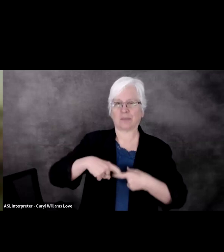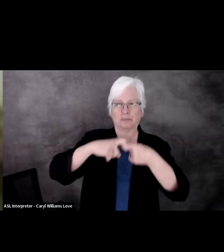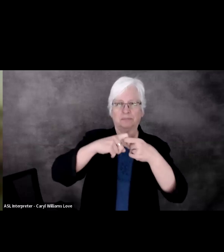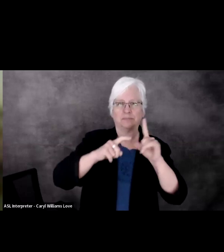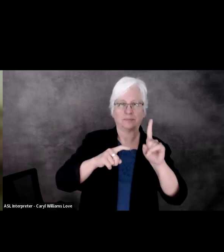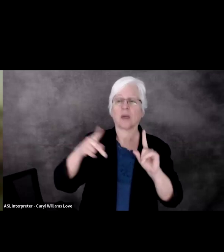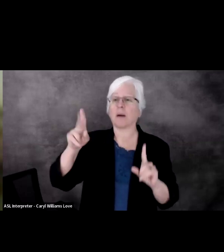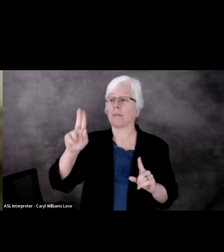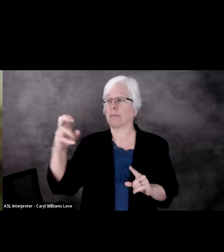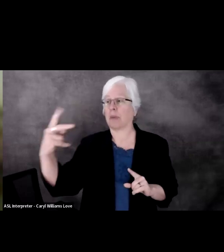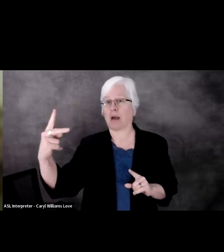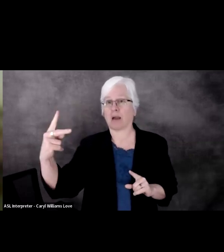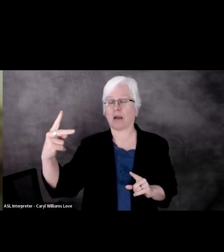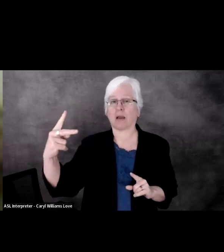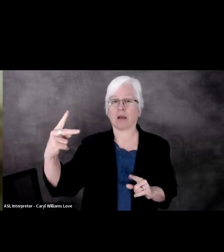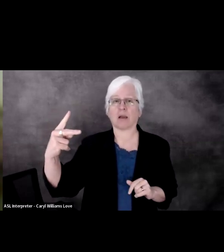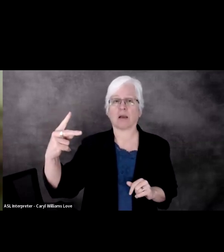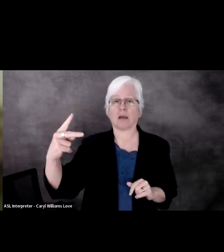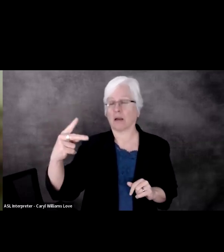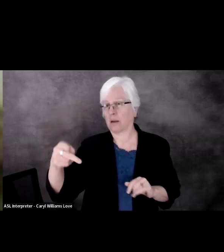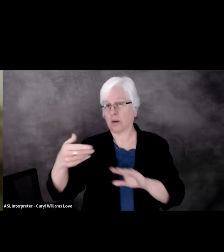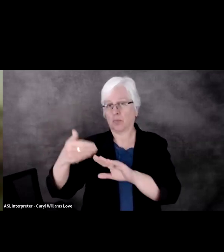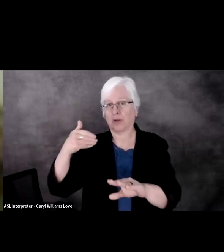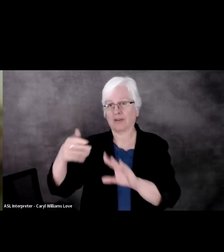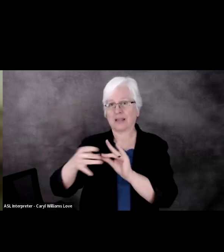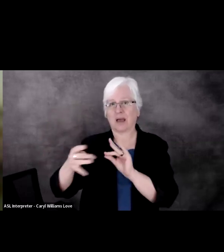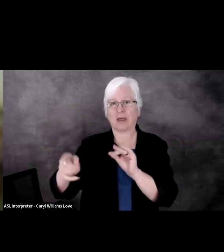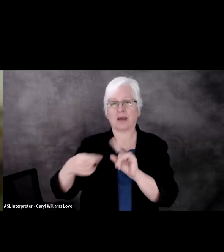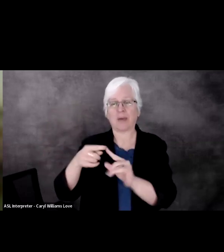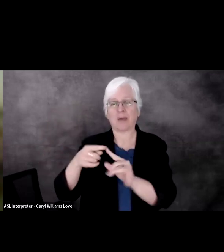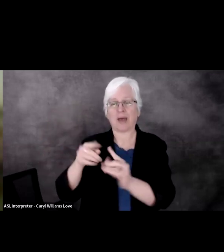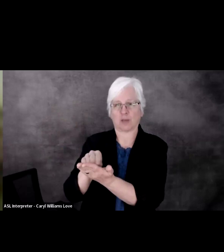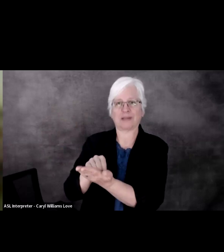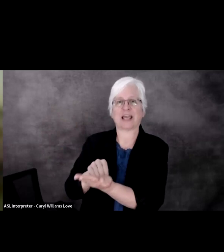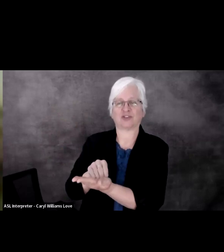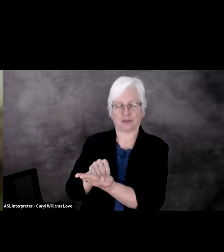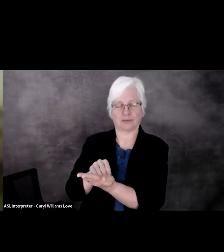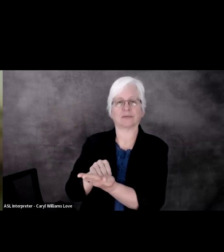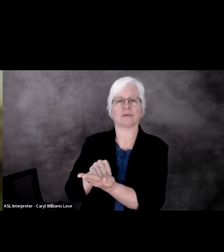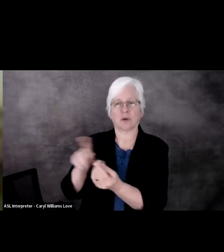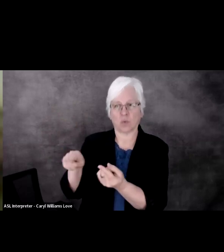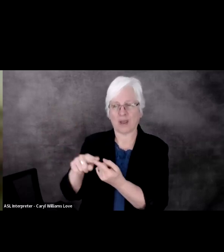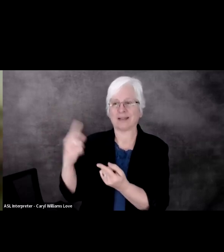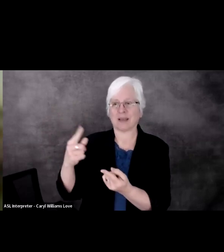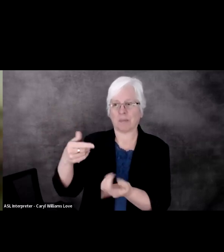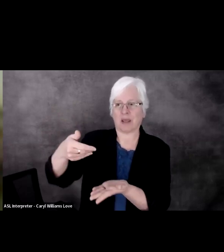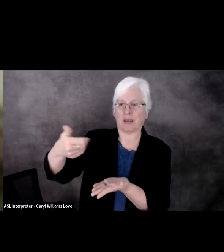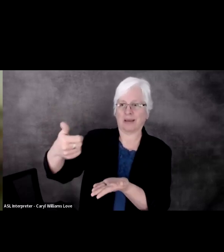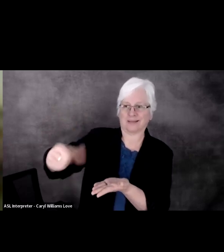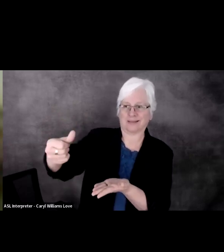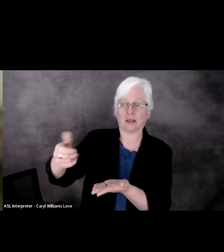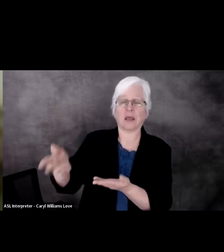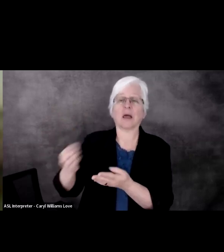going back to the previous comments about documentation, about when someone's turned away, Puck adds,